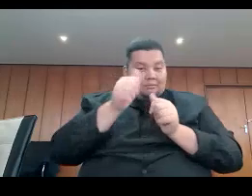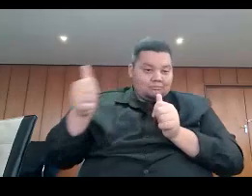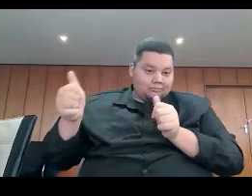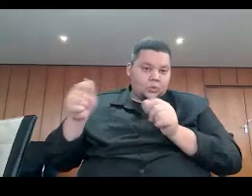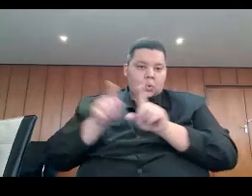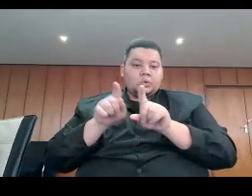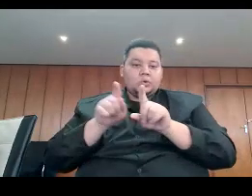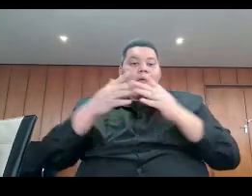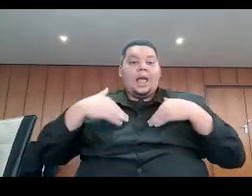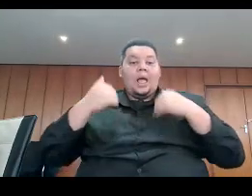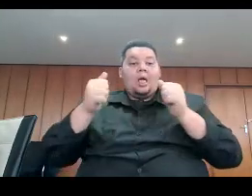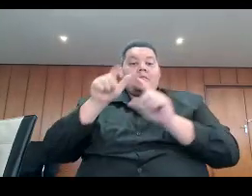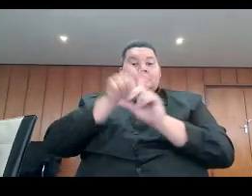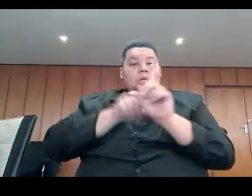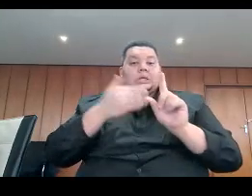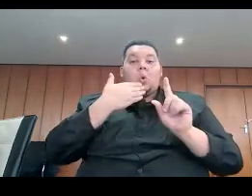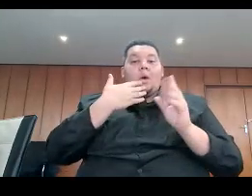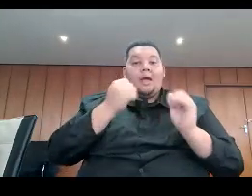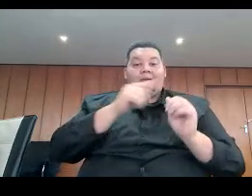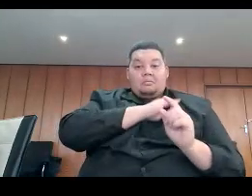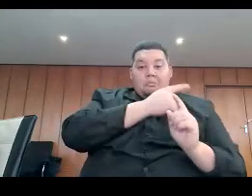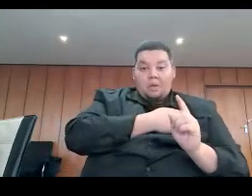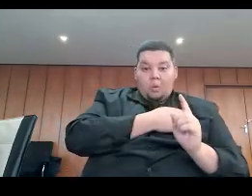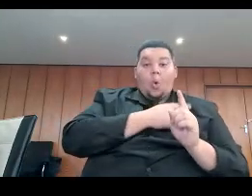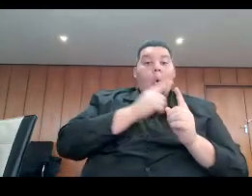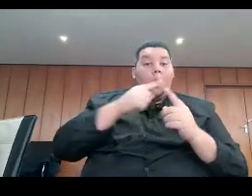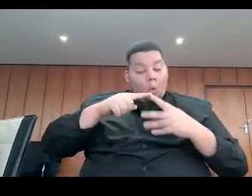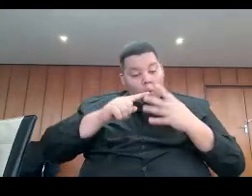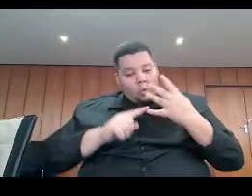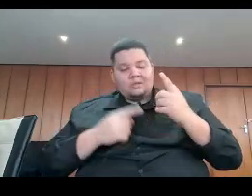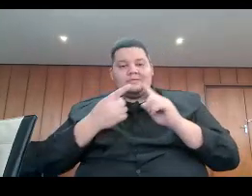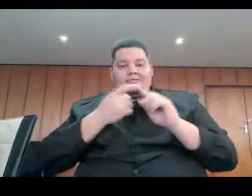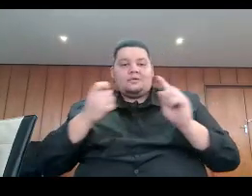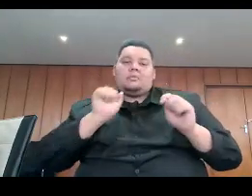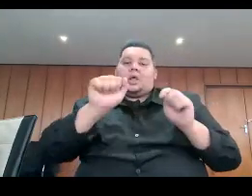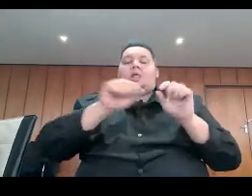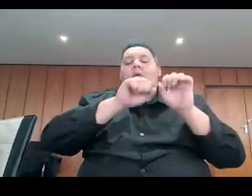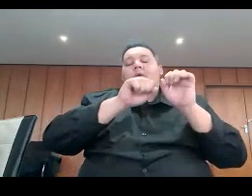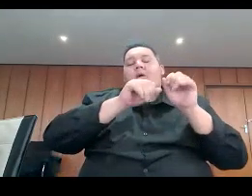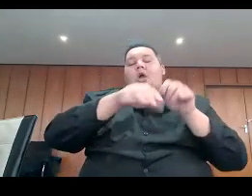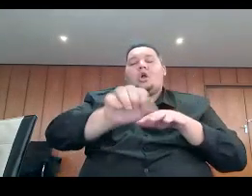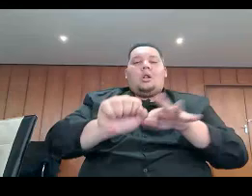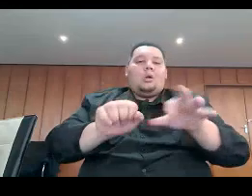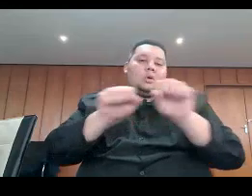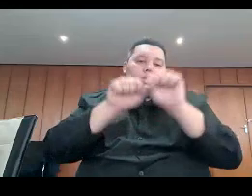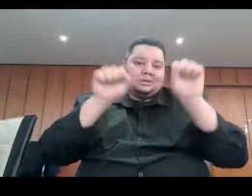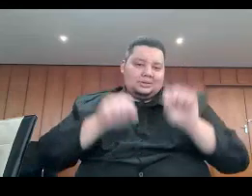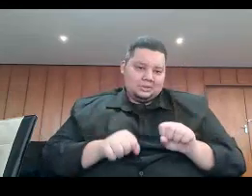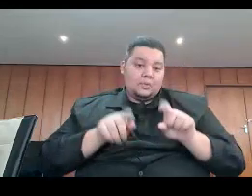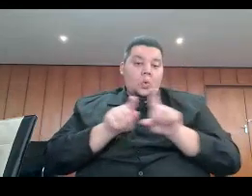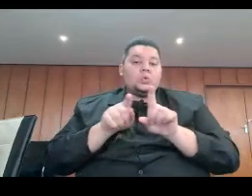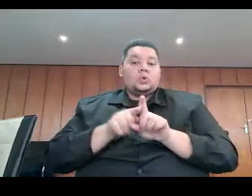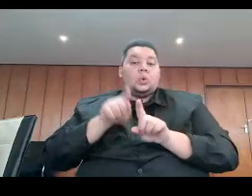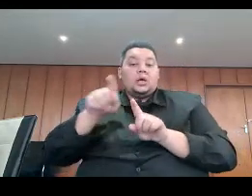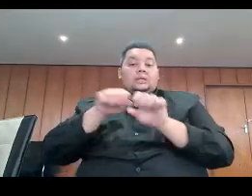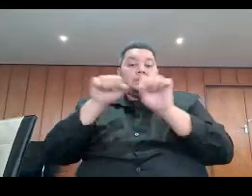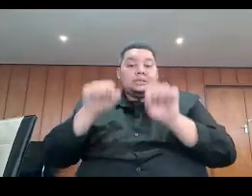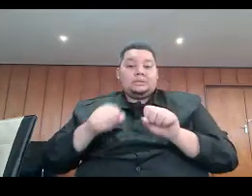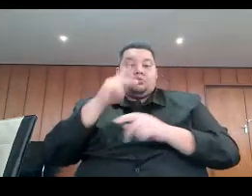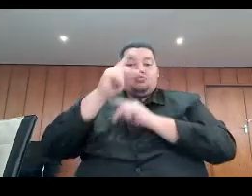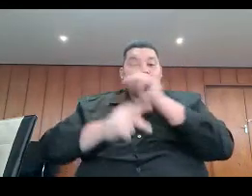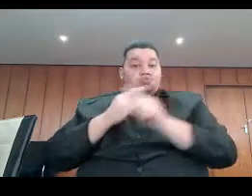has power over the patient has all come from colonial system of injustice and a system which